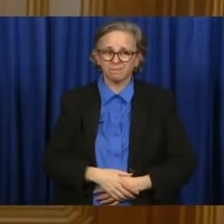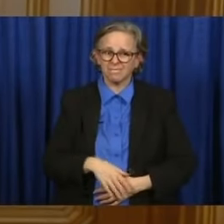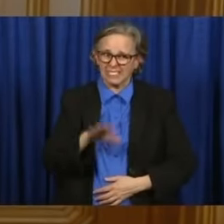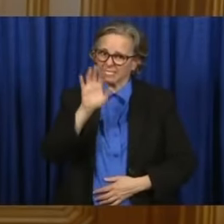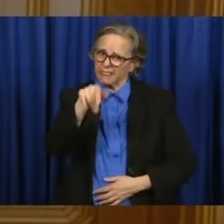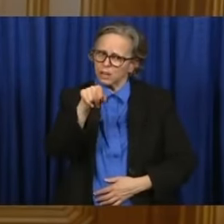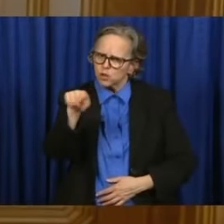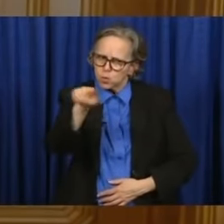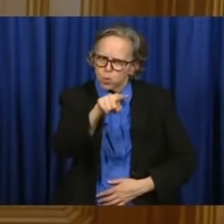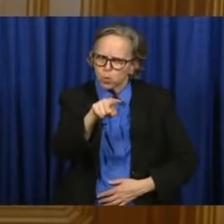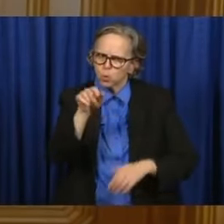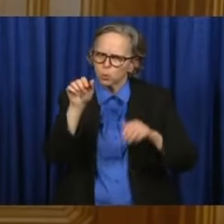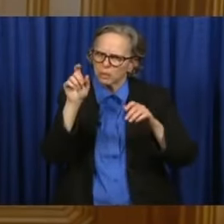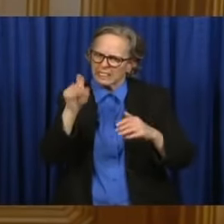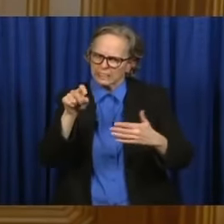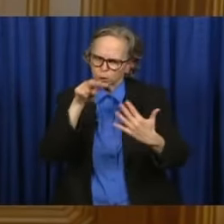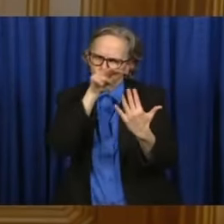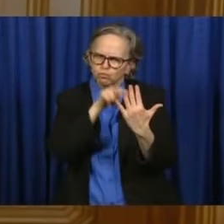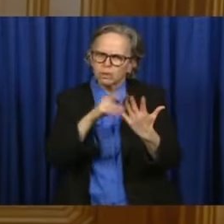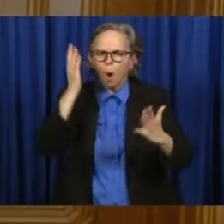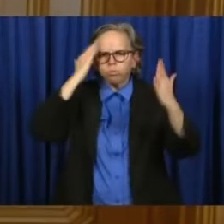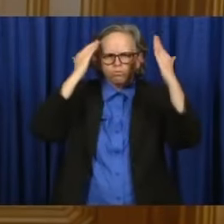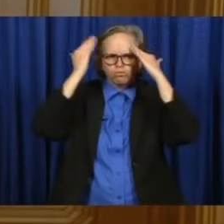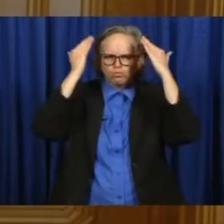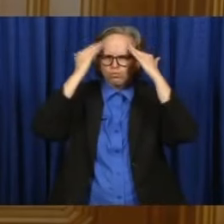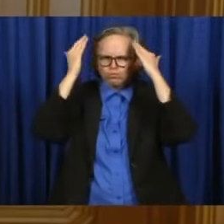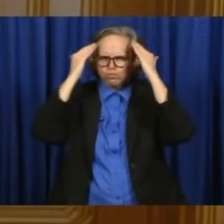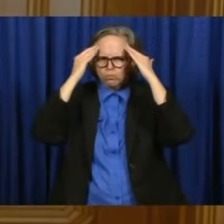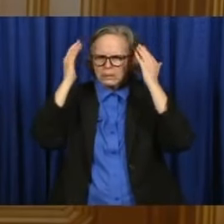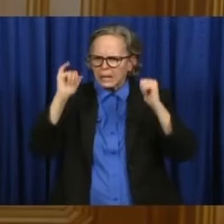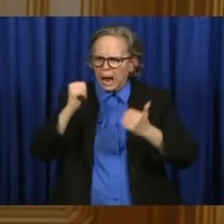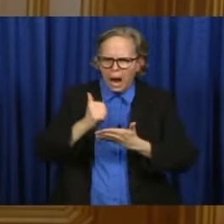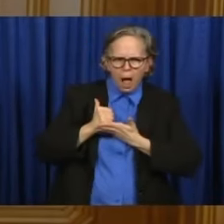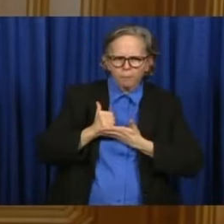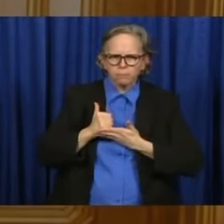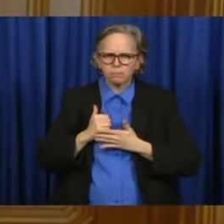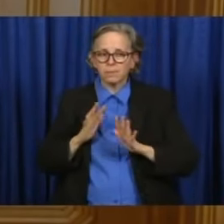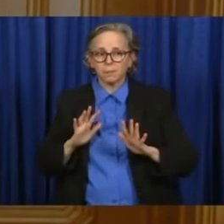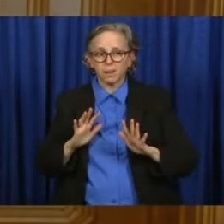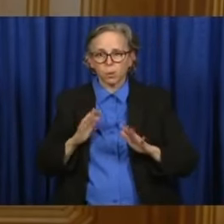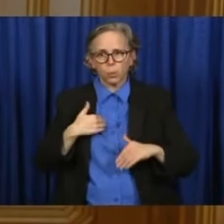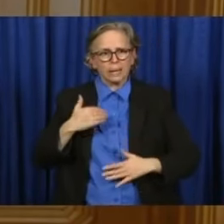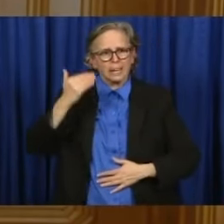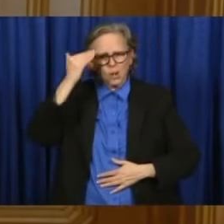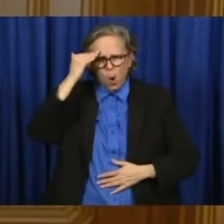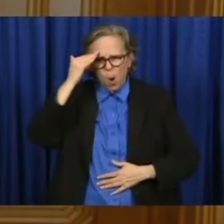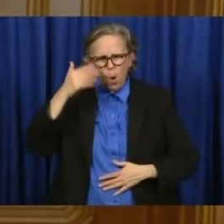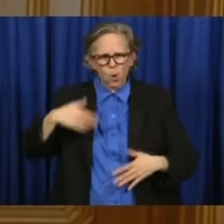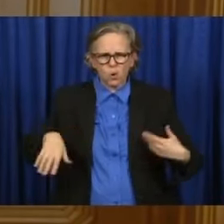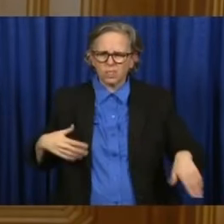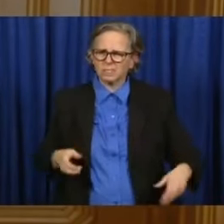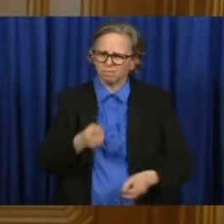really take a look at that, see how that can help them. But we understand that this is very difficult.